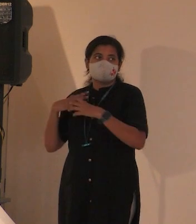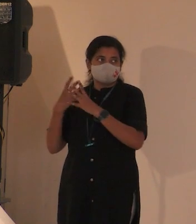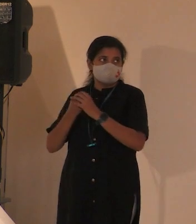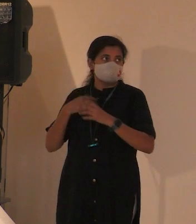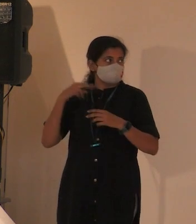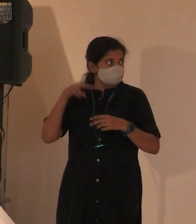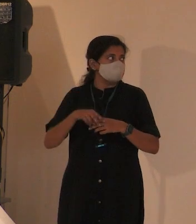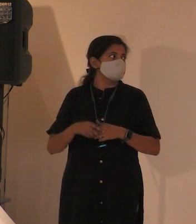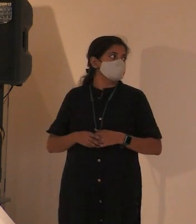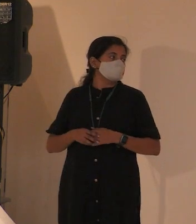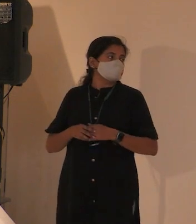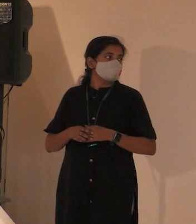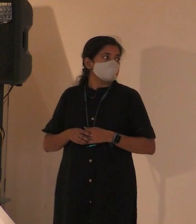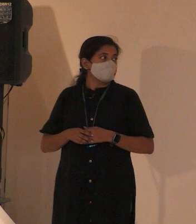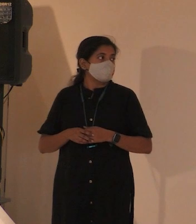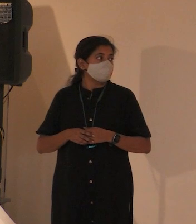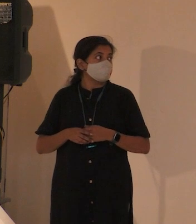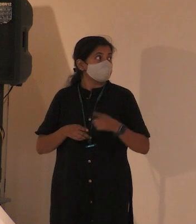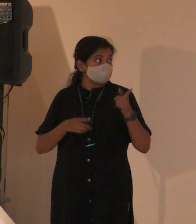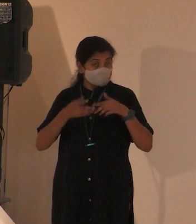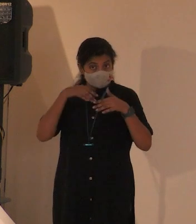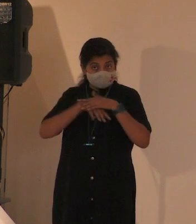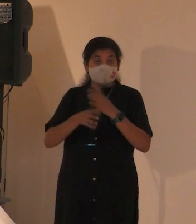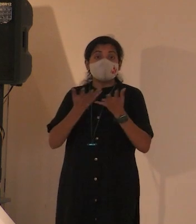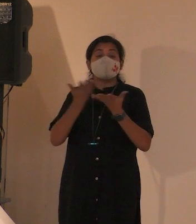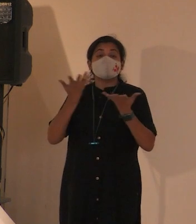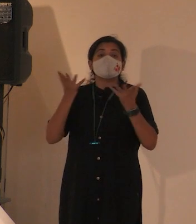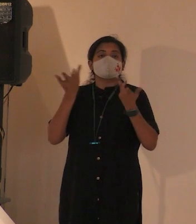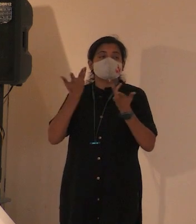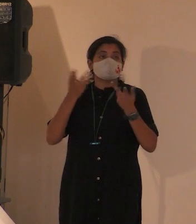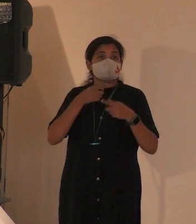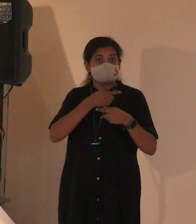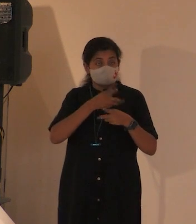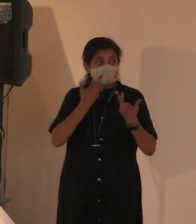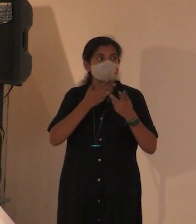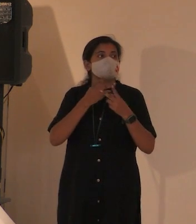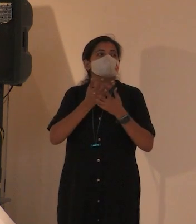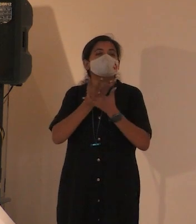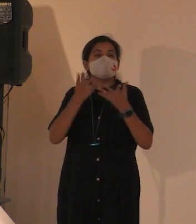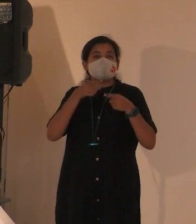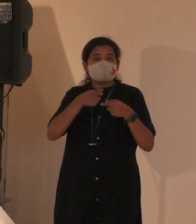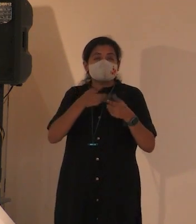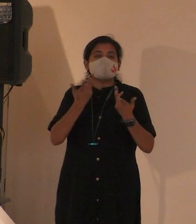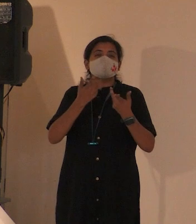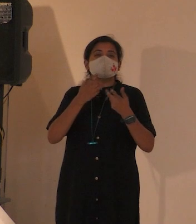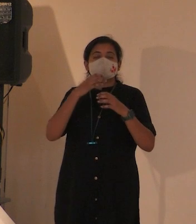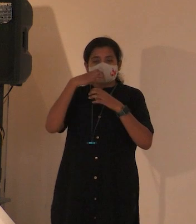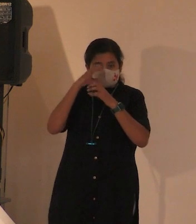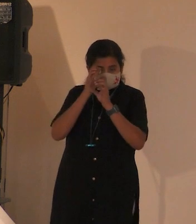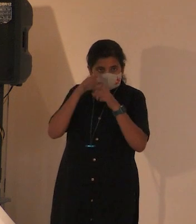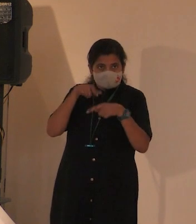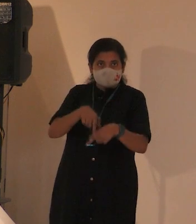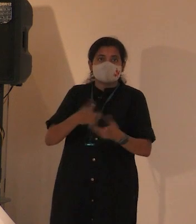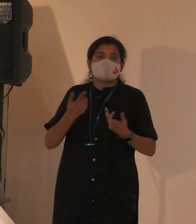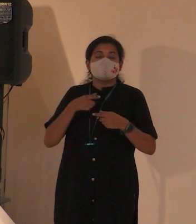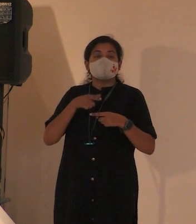So moving on. So what does the collection consist of? It basically consists of artifacts like what you see here, an optical microscope.